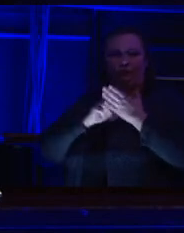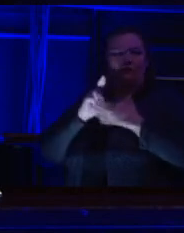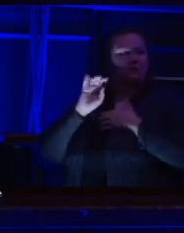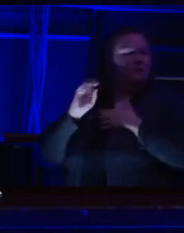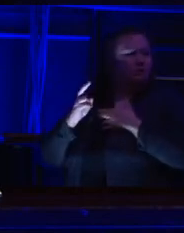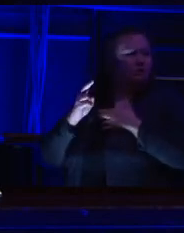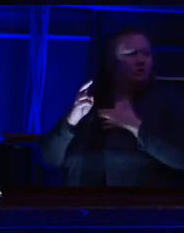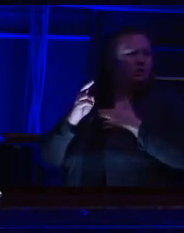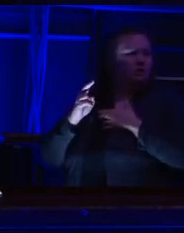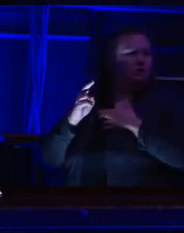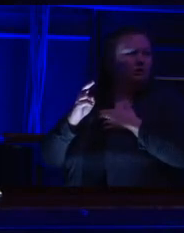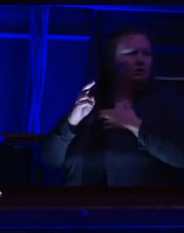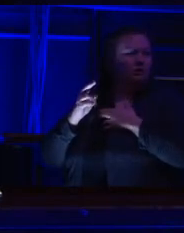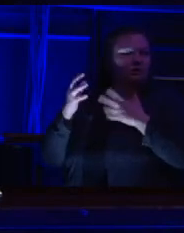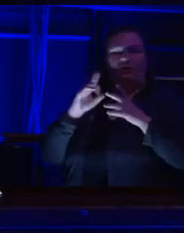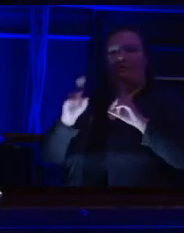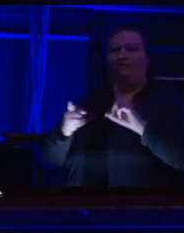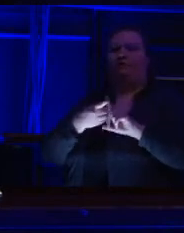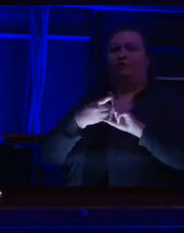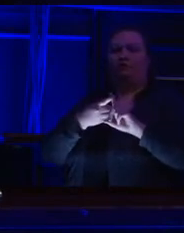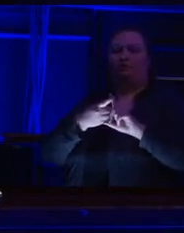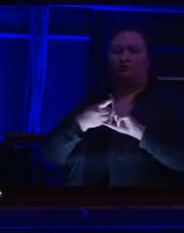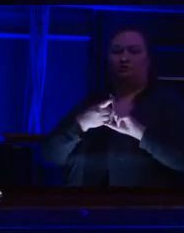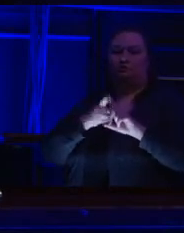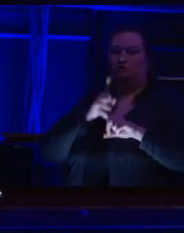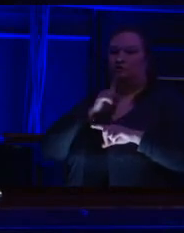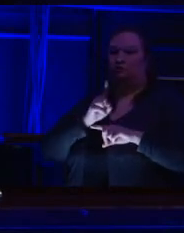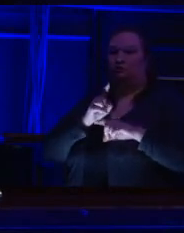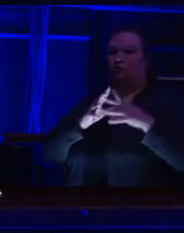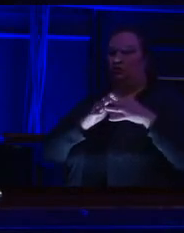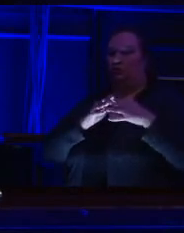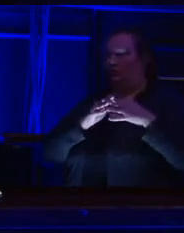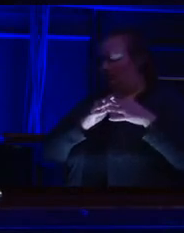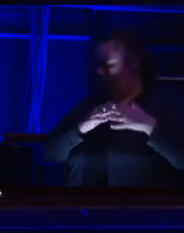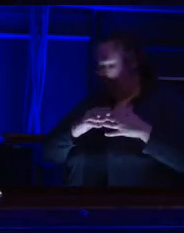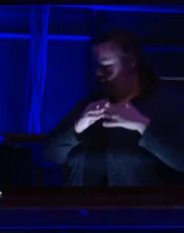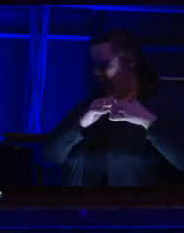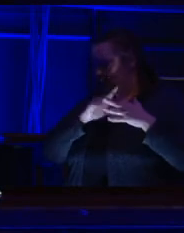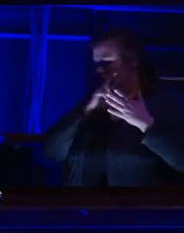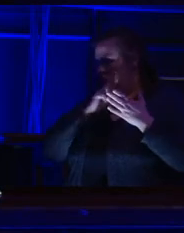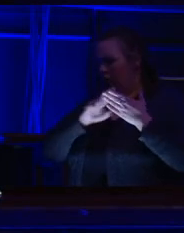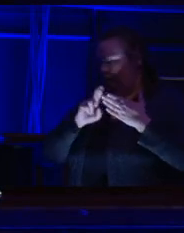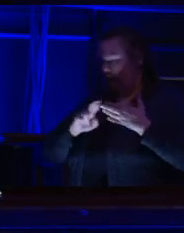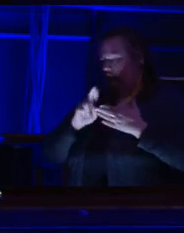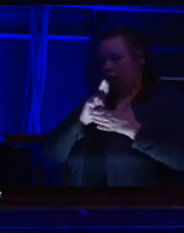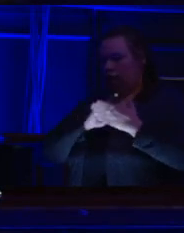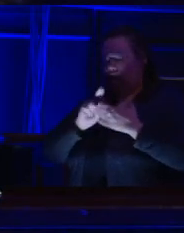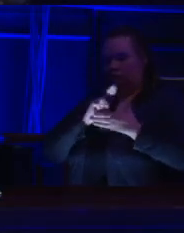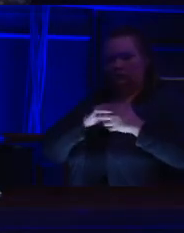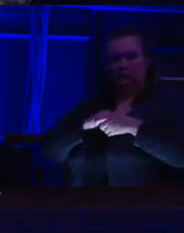of Michigan one of the first true American research universities.